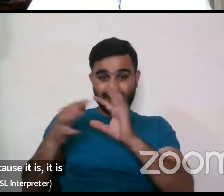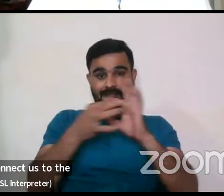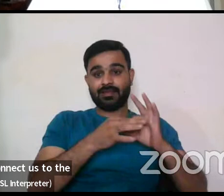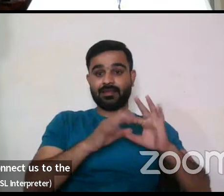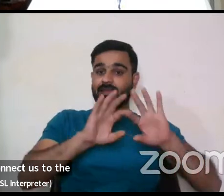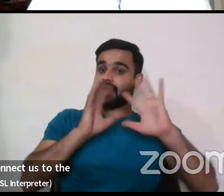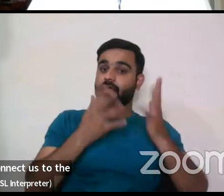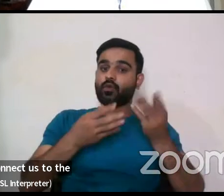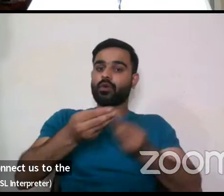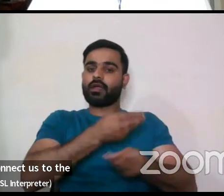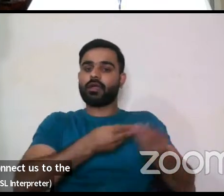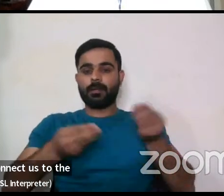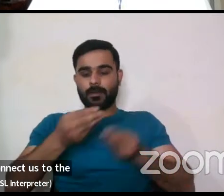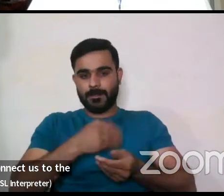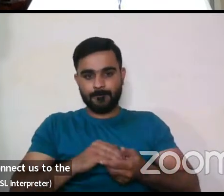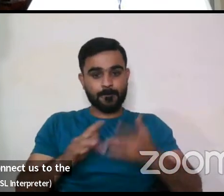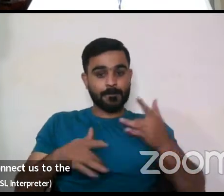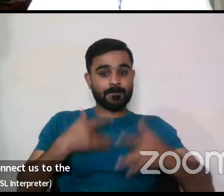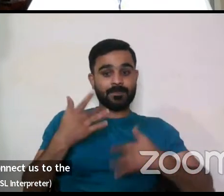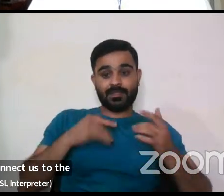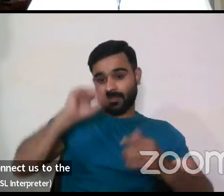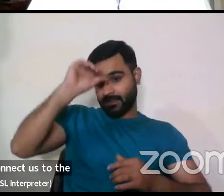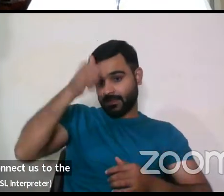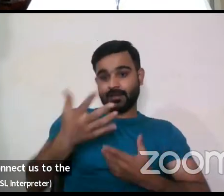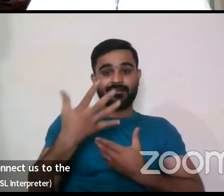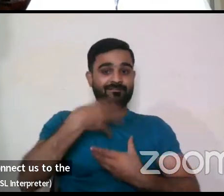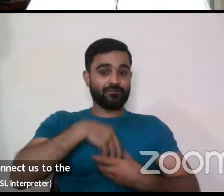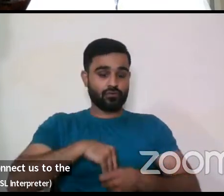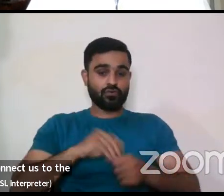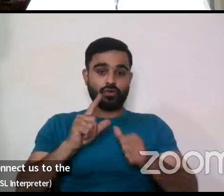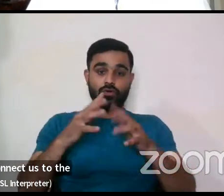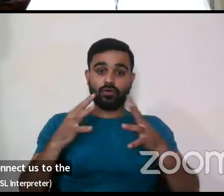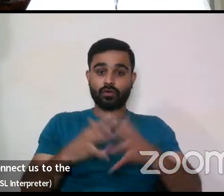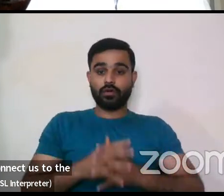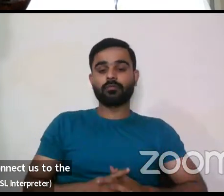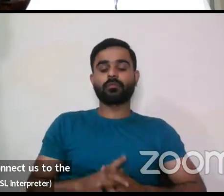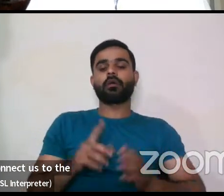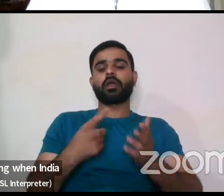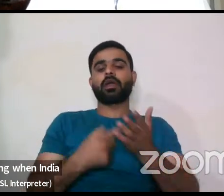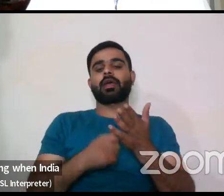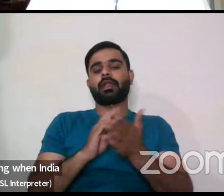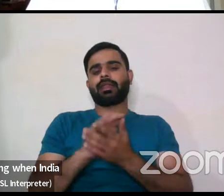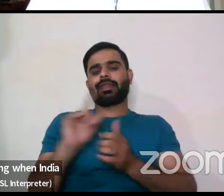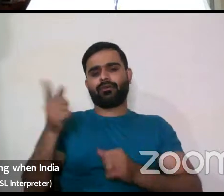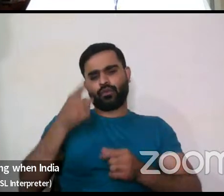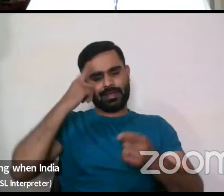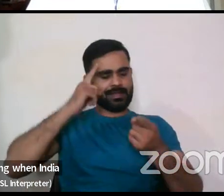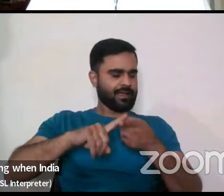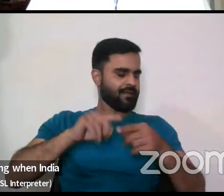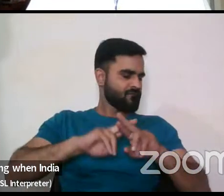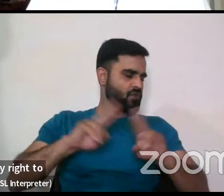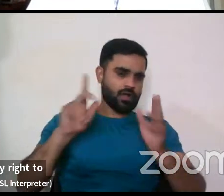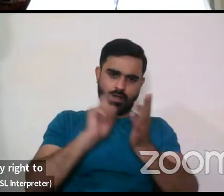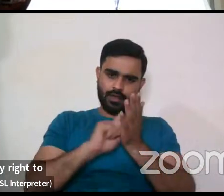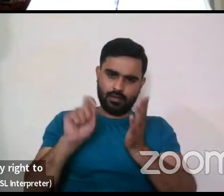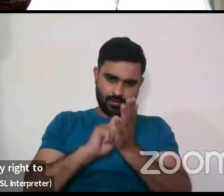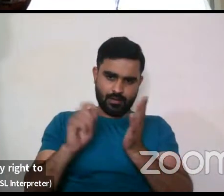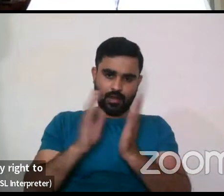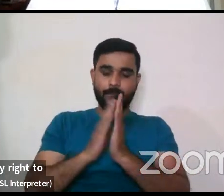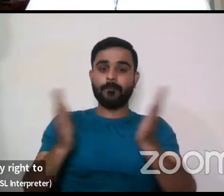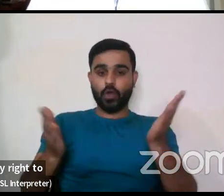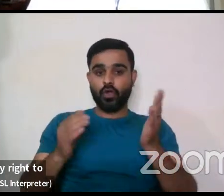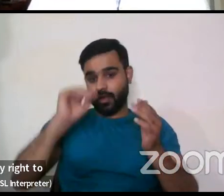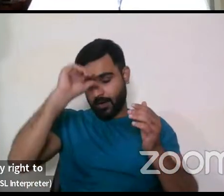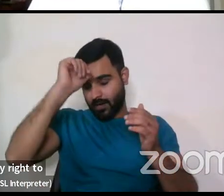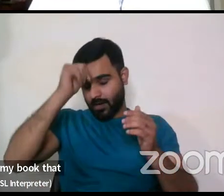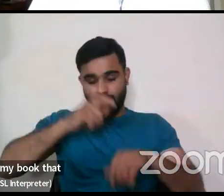global economy. The interesting thing when India adopted the law, and Rahul is very right to, and I totally agree, I've written it in my book that India spent a lot